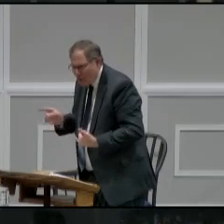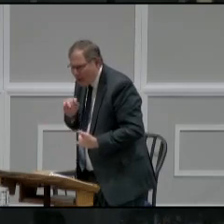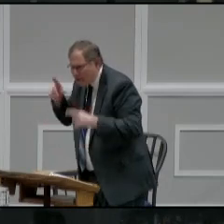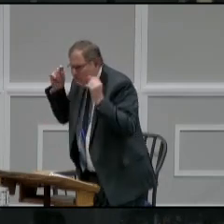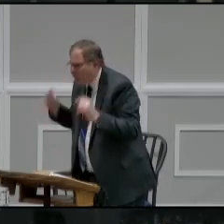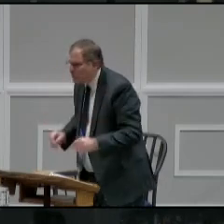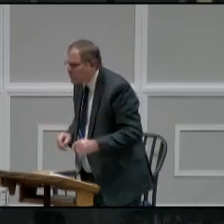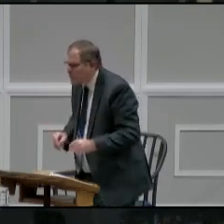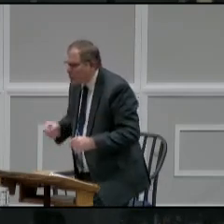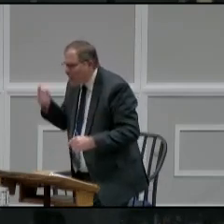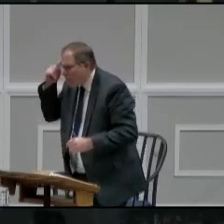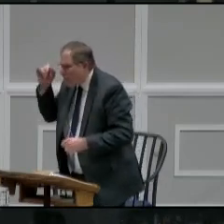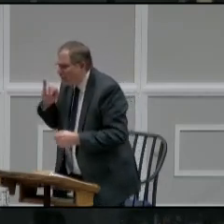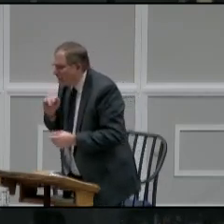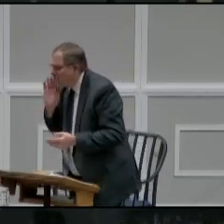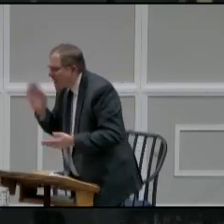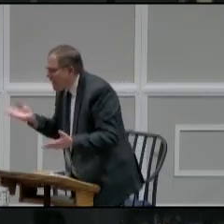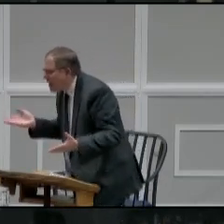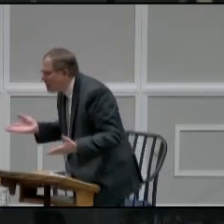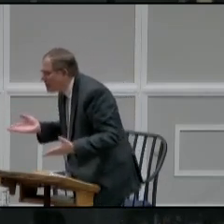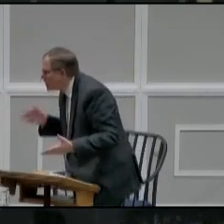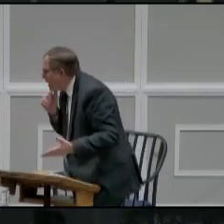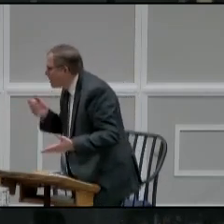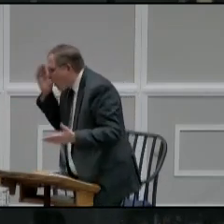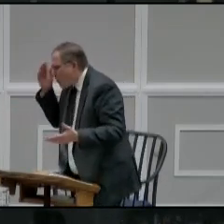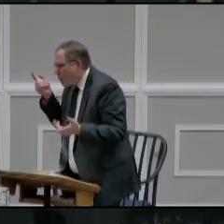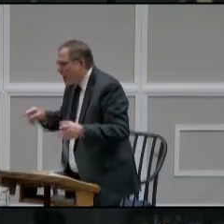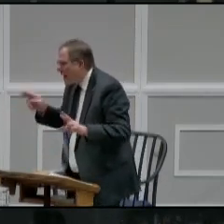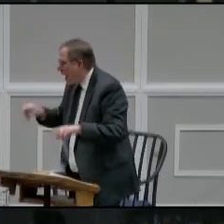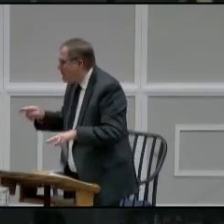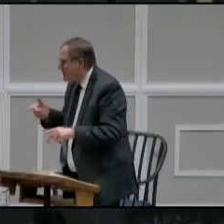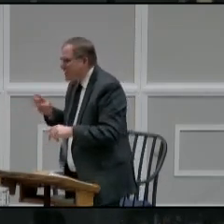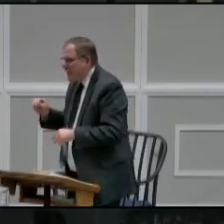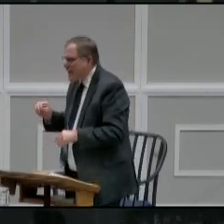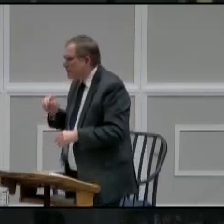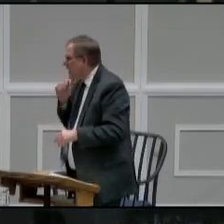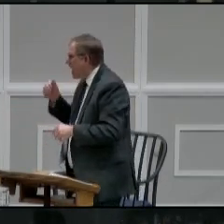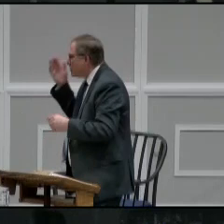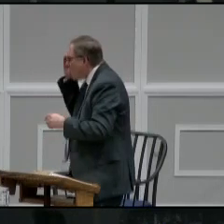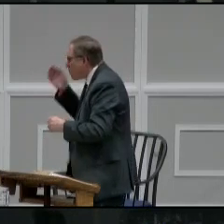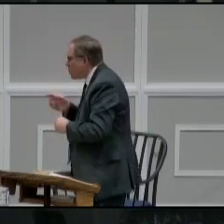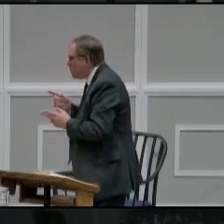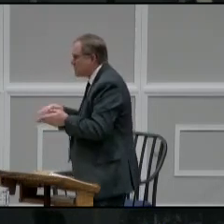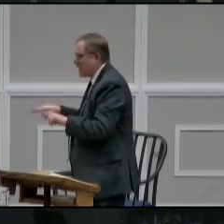We thought that he was going to be here. We don't know what's happened to him. We don't know what is going on right now.